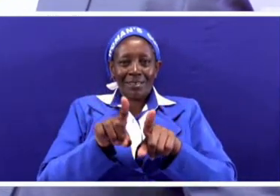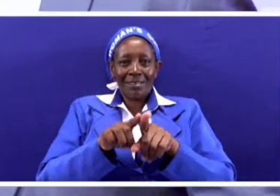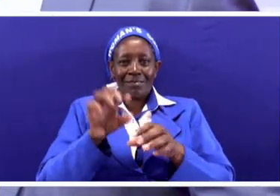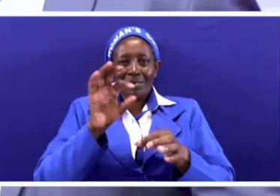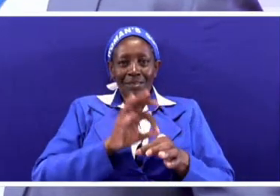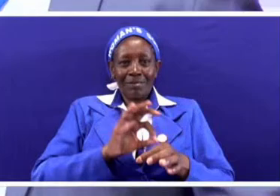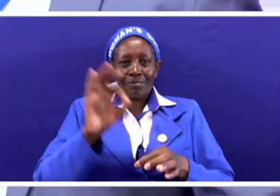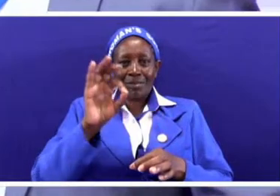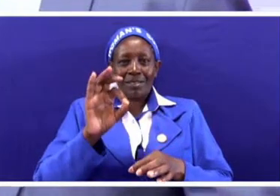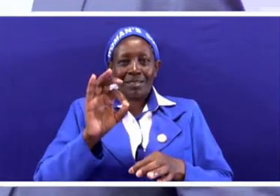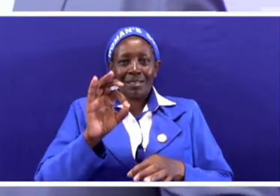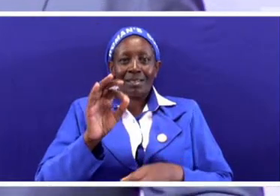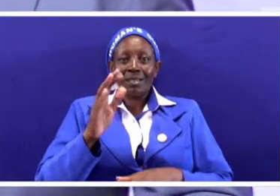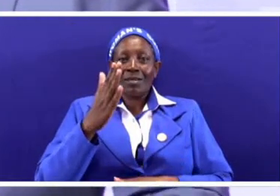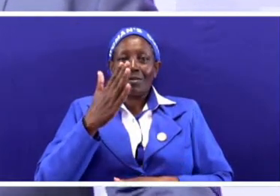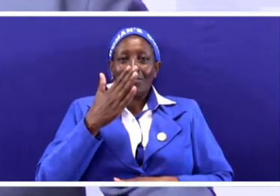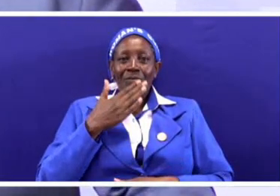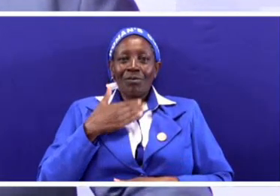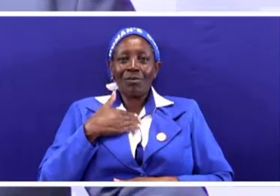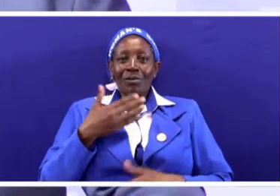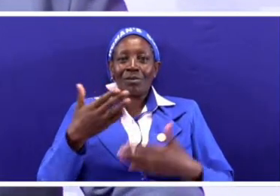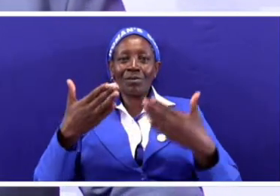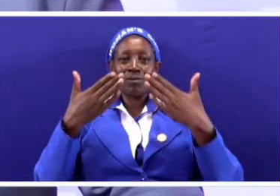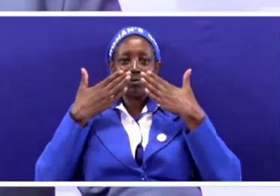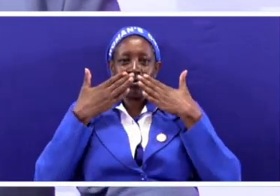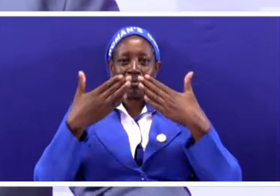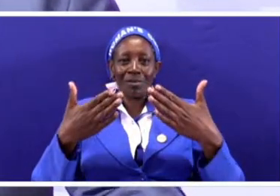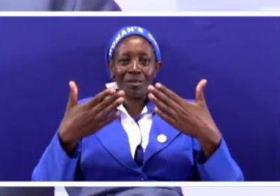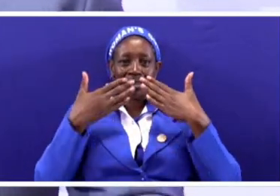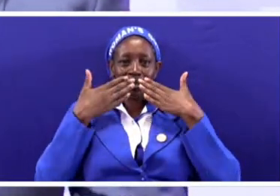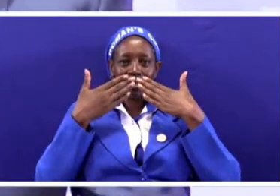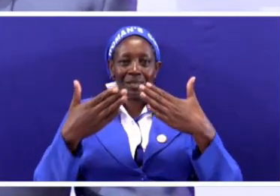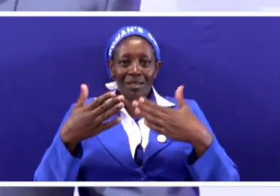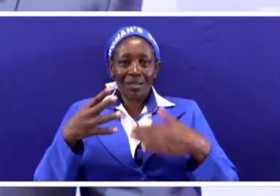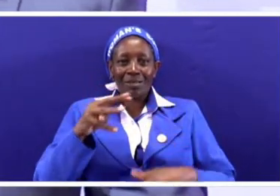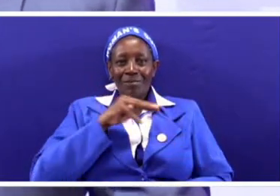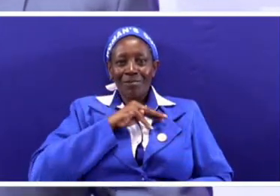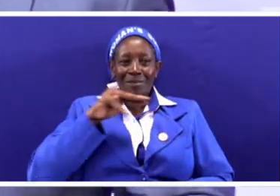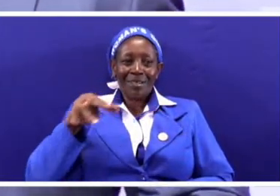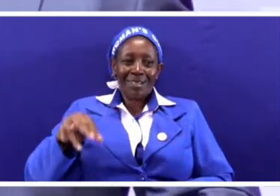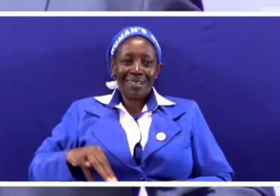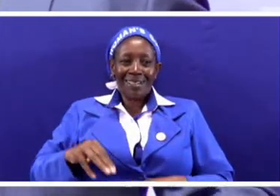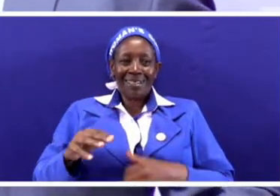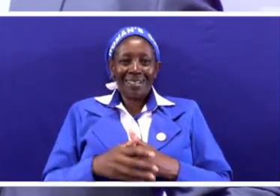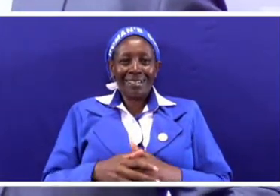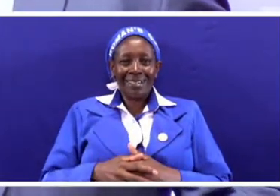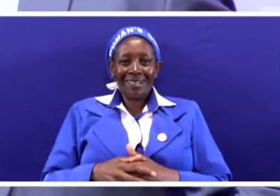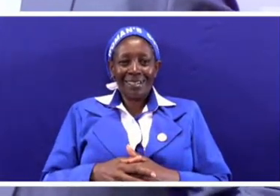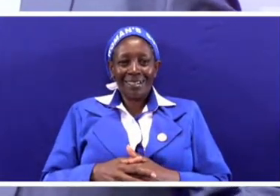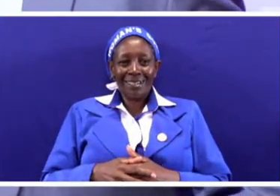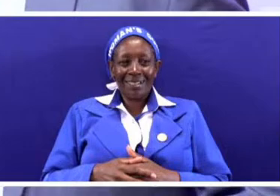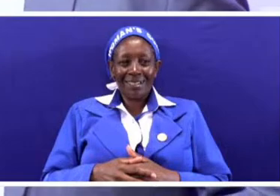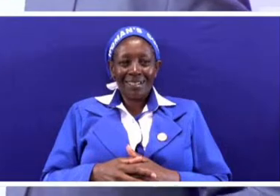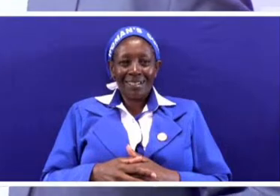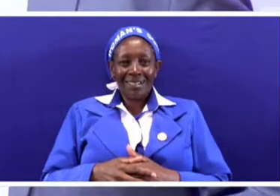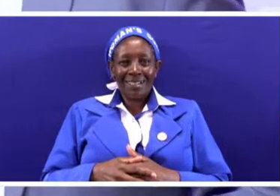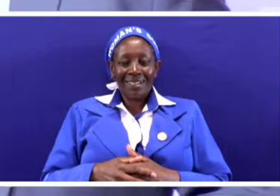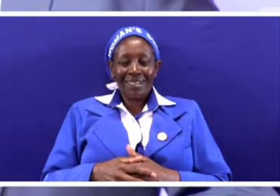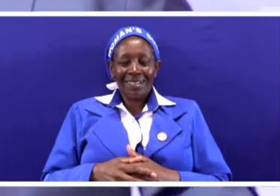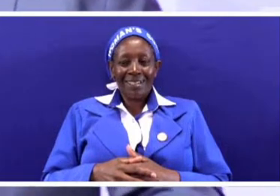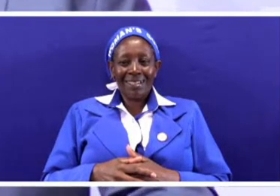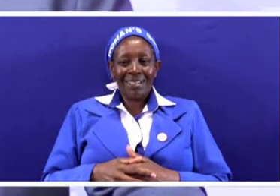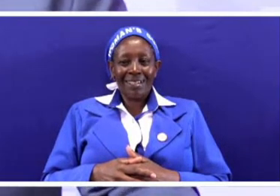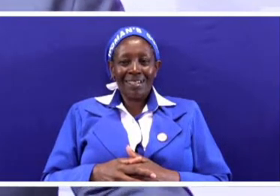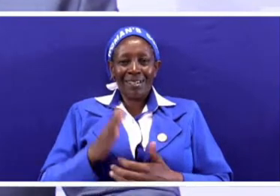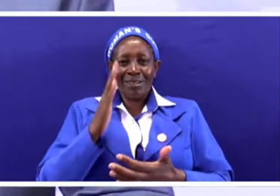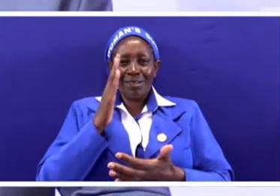again, we want to appreciate our moderator for taking this risk that has really paid off in a